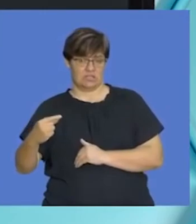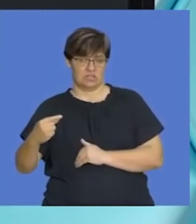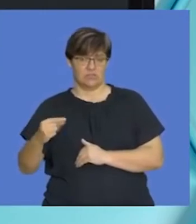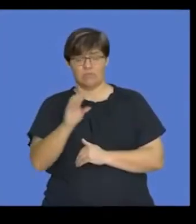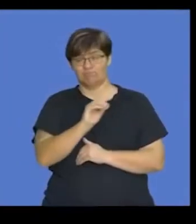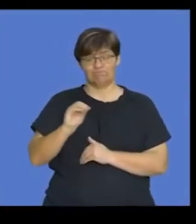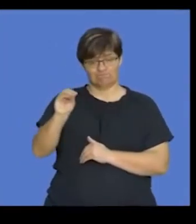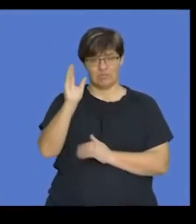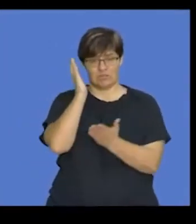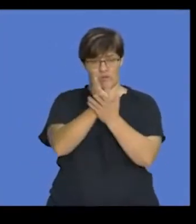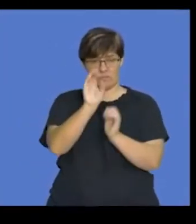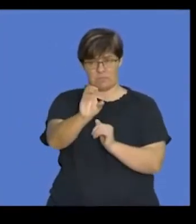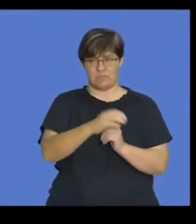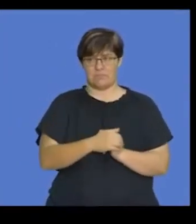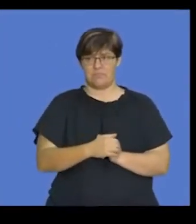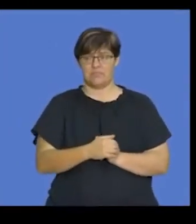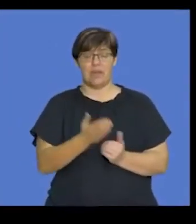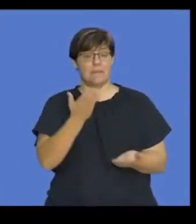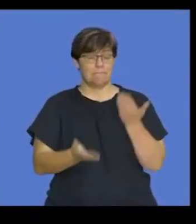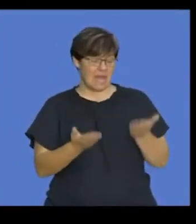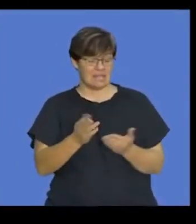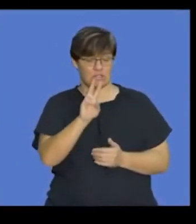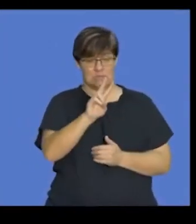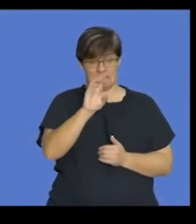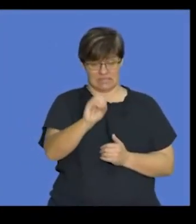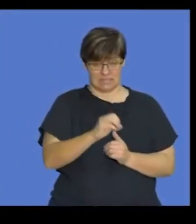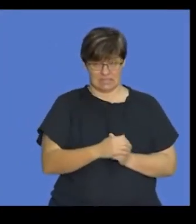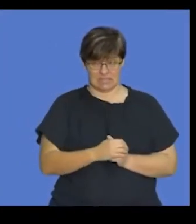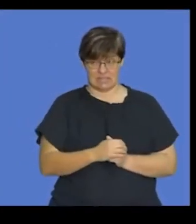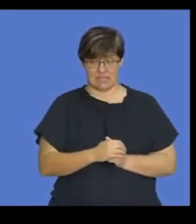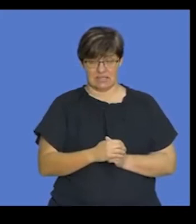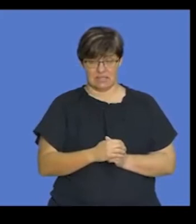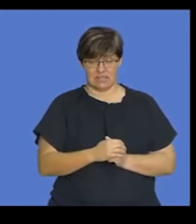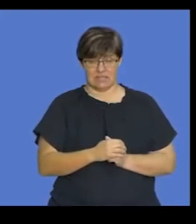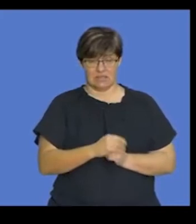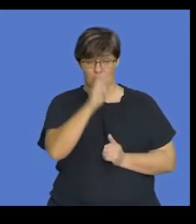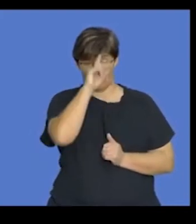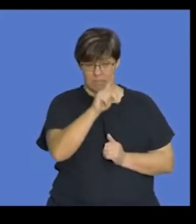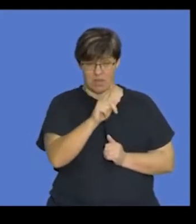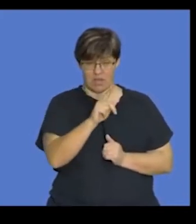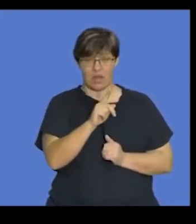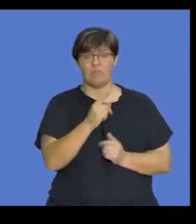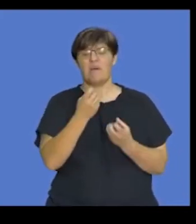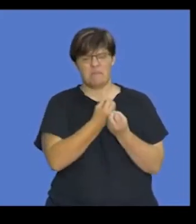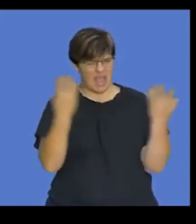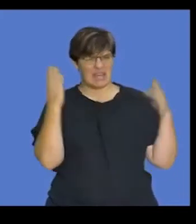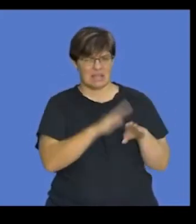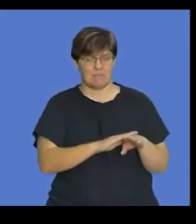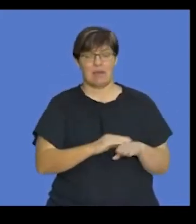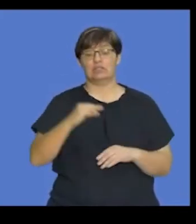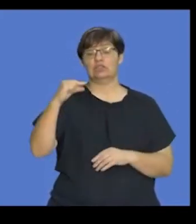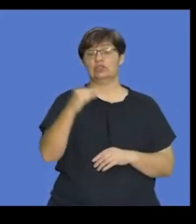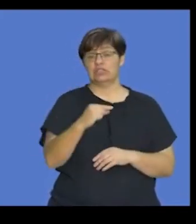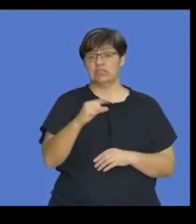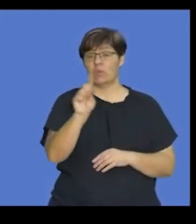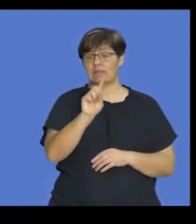away. My mass was 20, and we remember because we've done this lots, G is